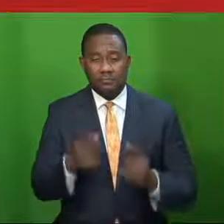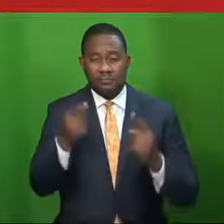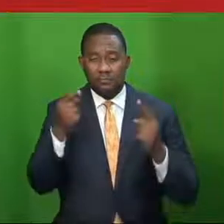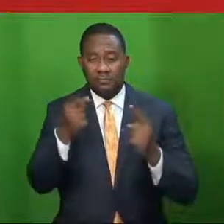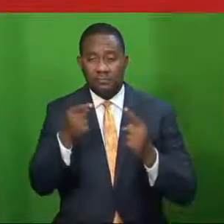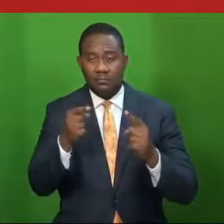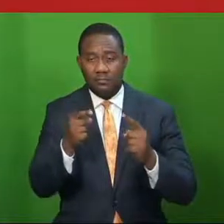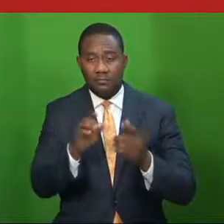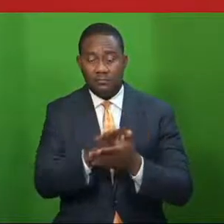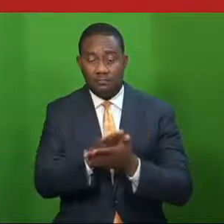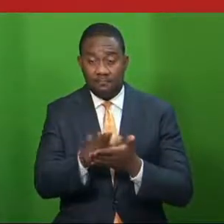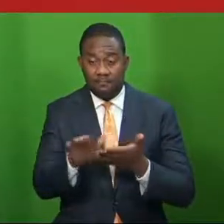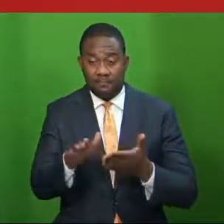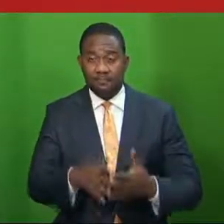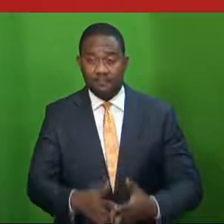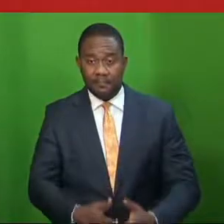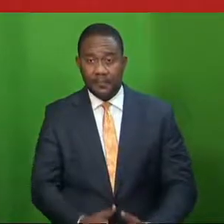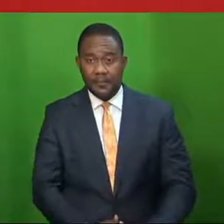you. Yes.